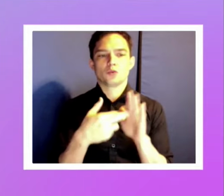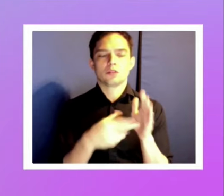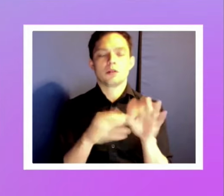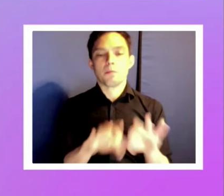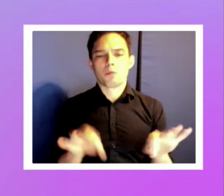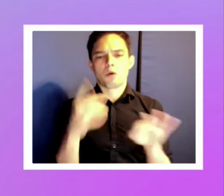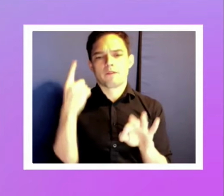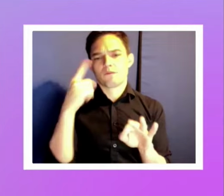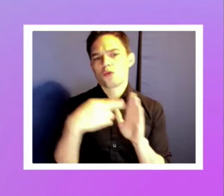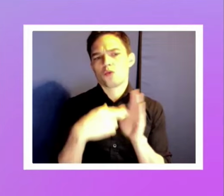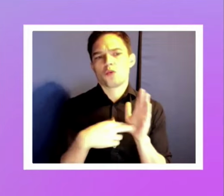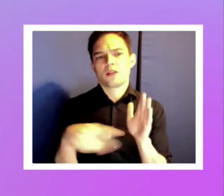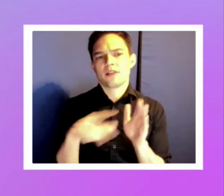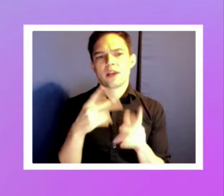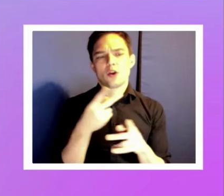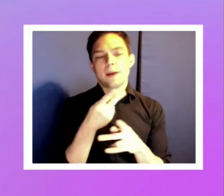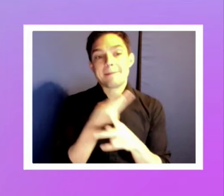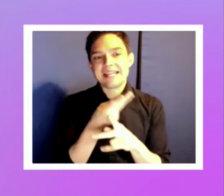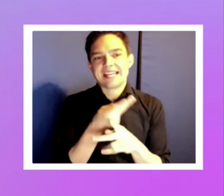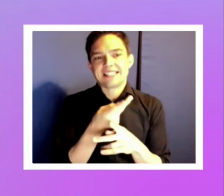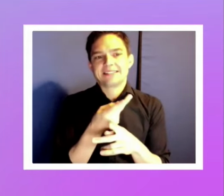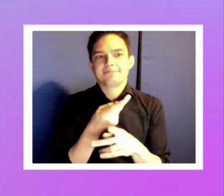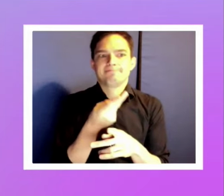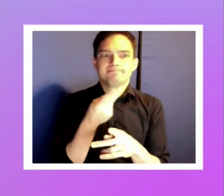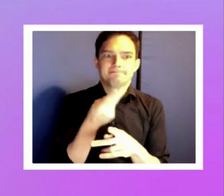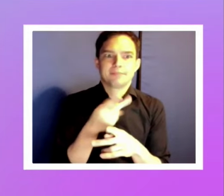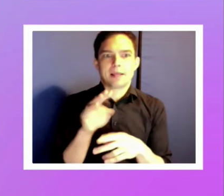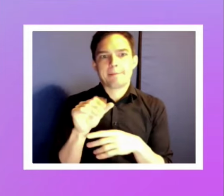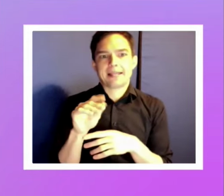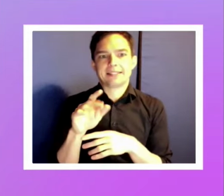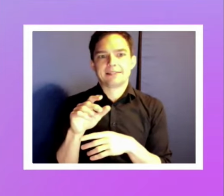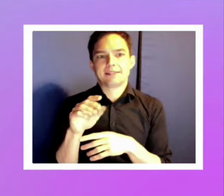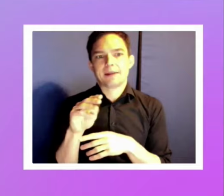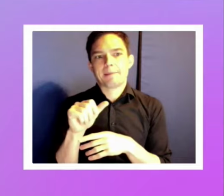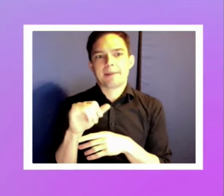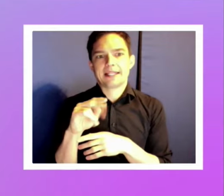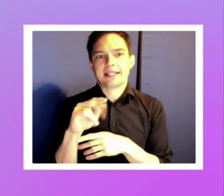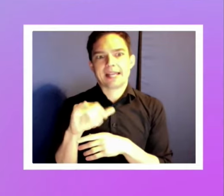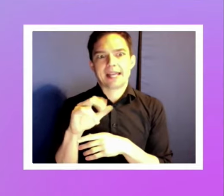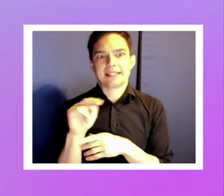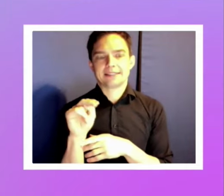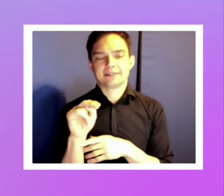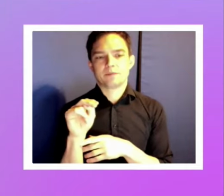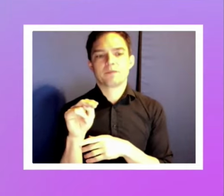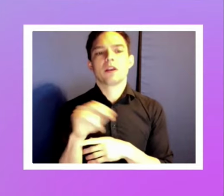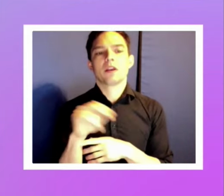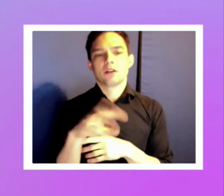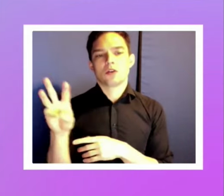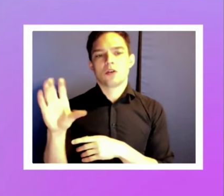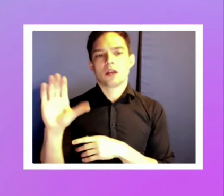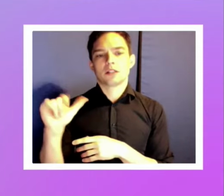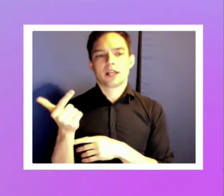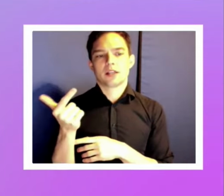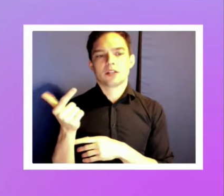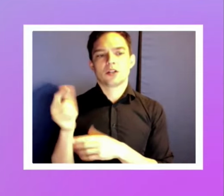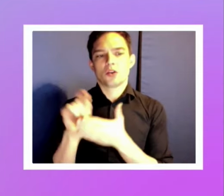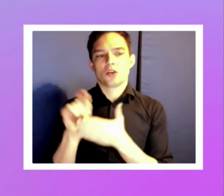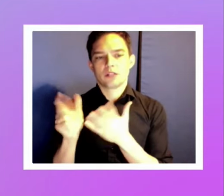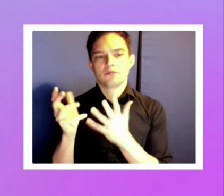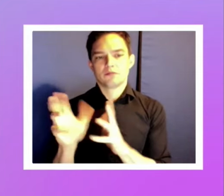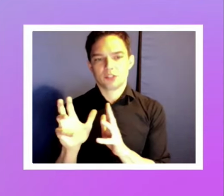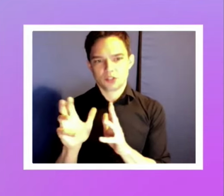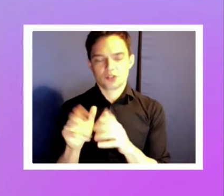rules that they get maintained. So unlike the WCAG techniques, which get written and then are done, the